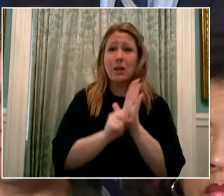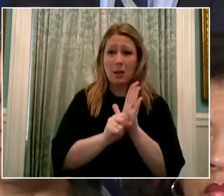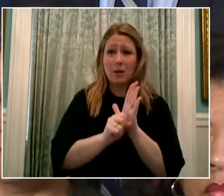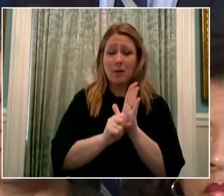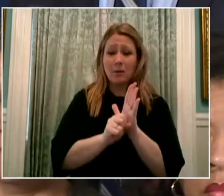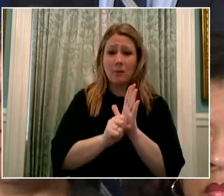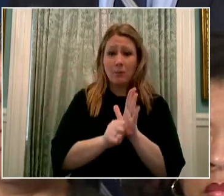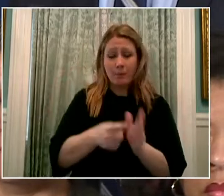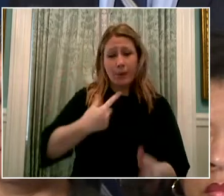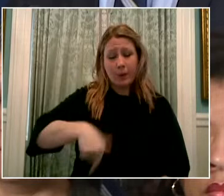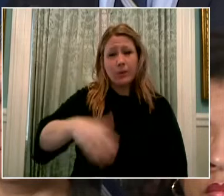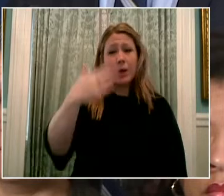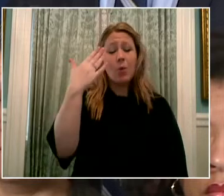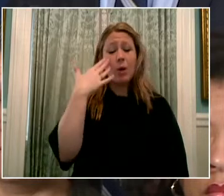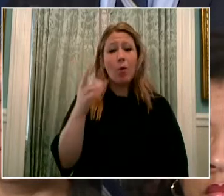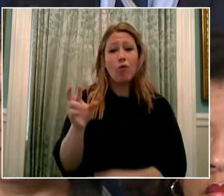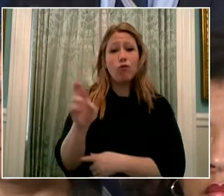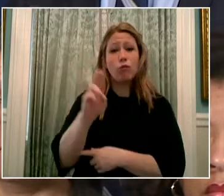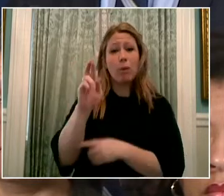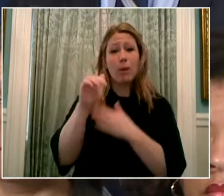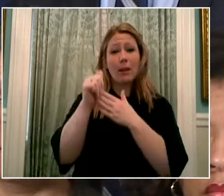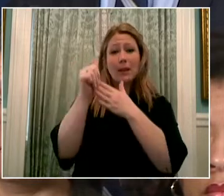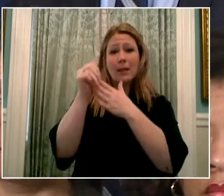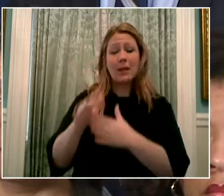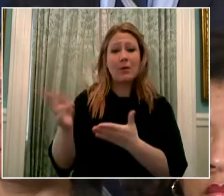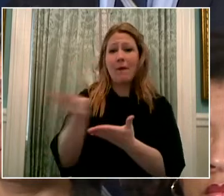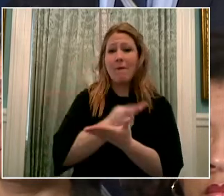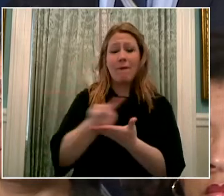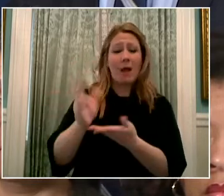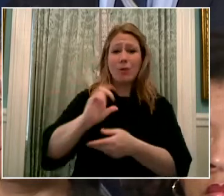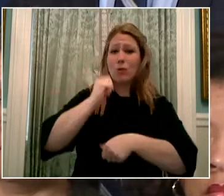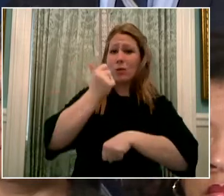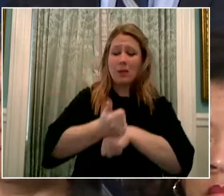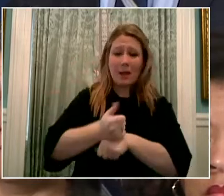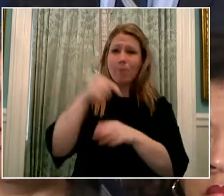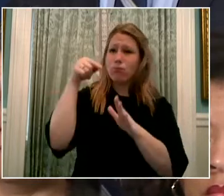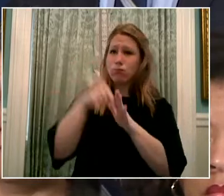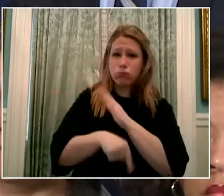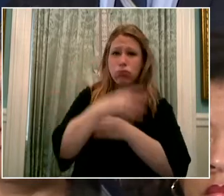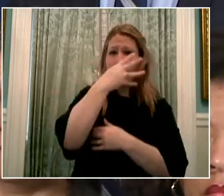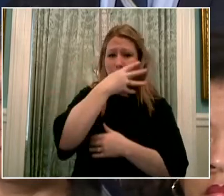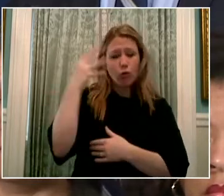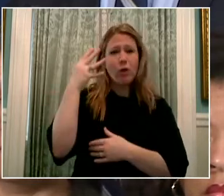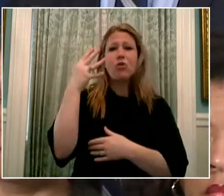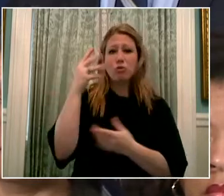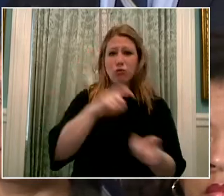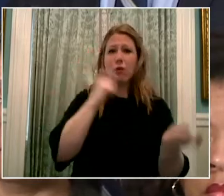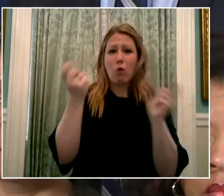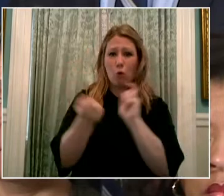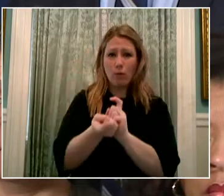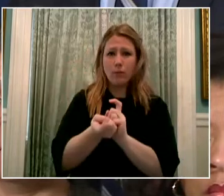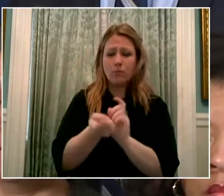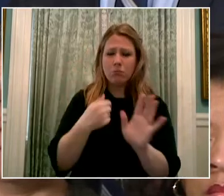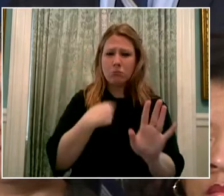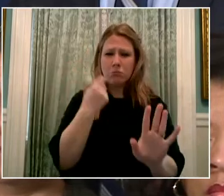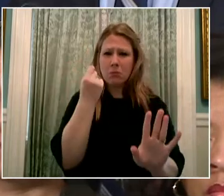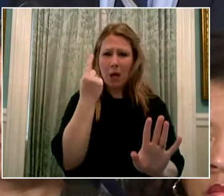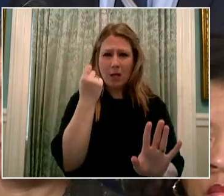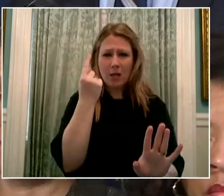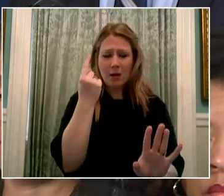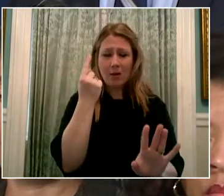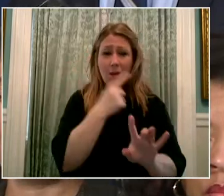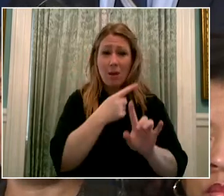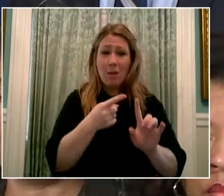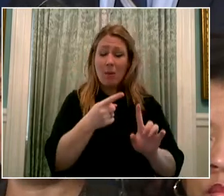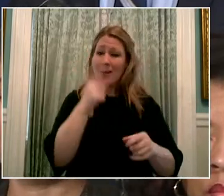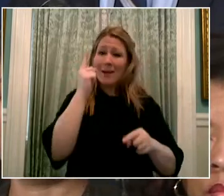failed to put in place comprehensive immigration reforms. We got that. But we cannot allow one failure